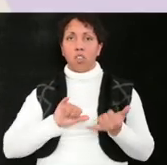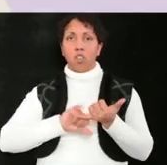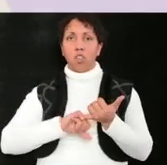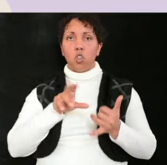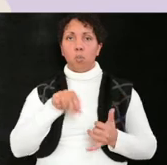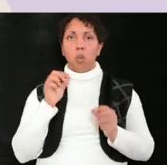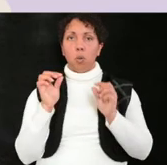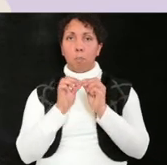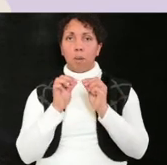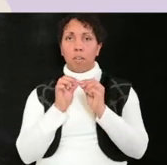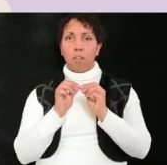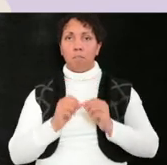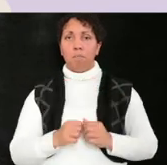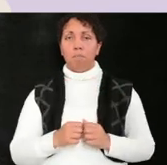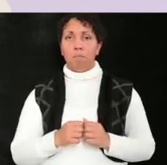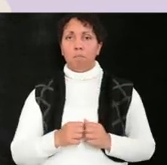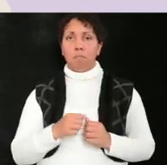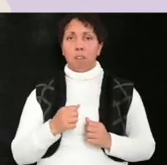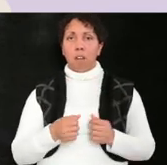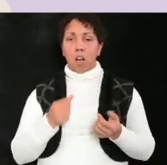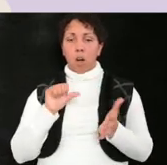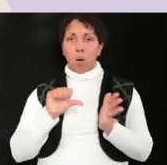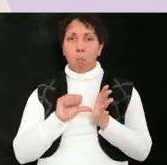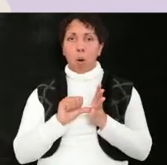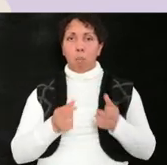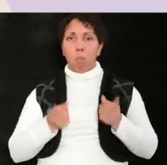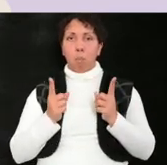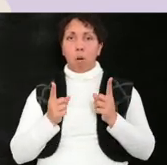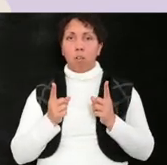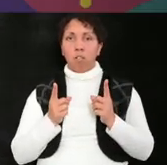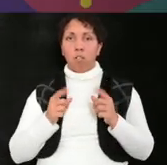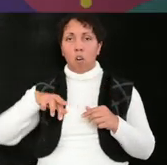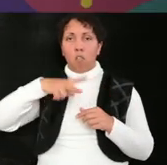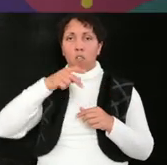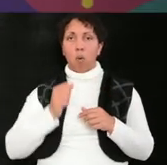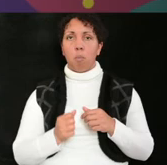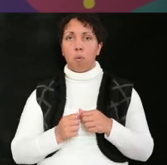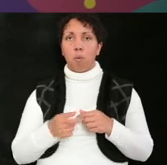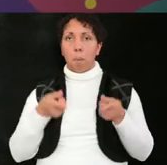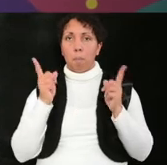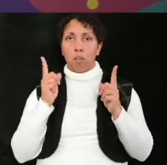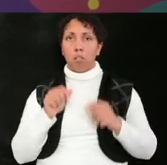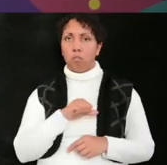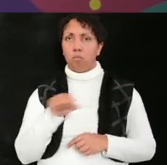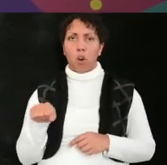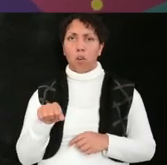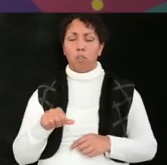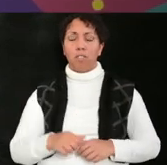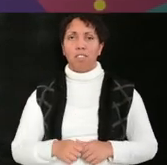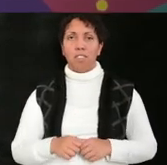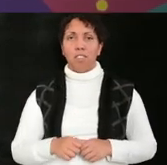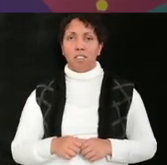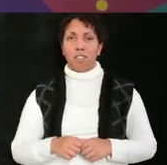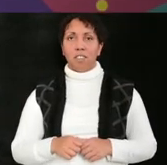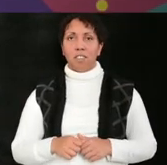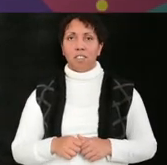Chubb chose B. A complaints manager manages a football team. I'm sorry, that's the wrong